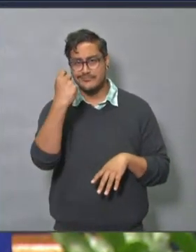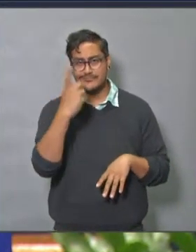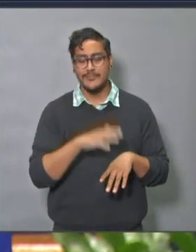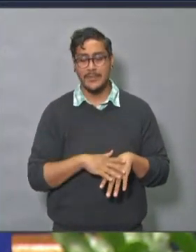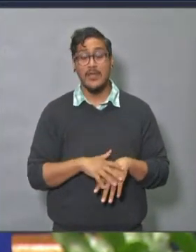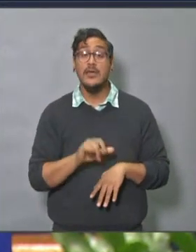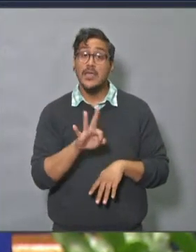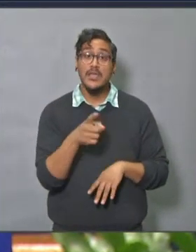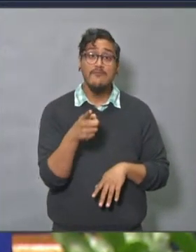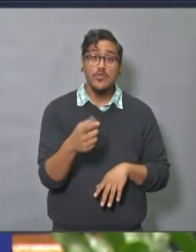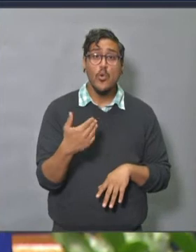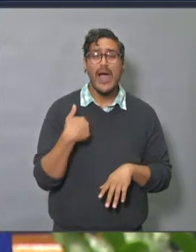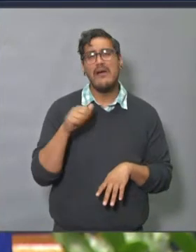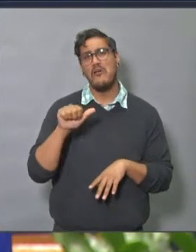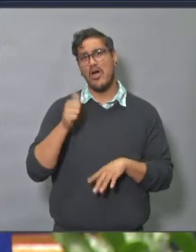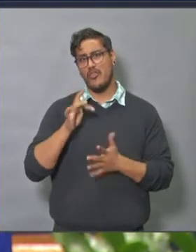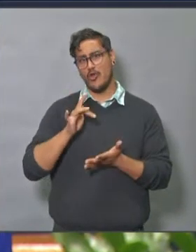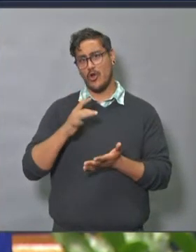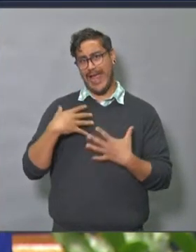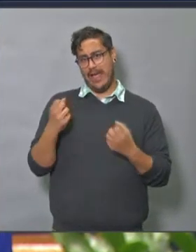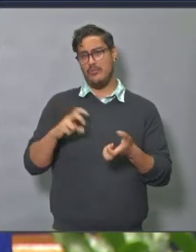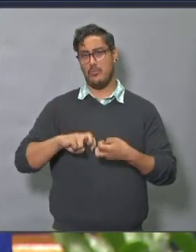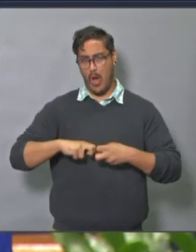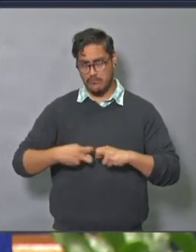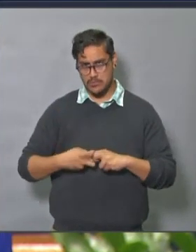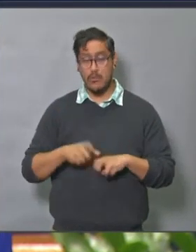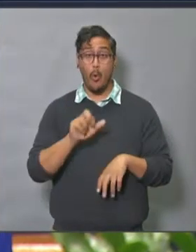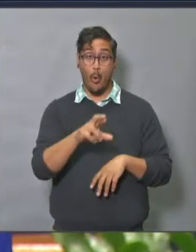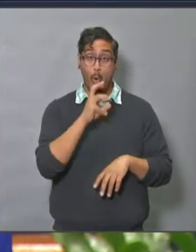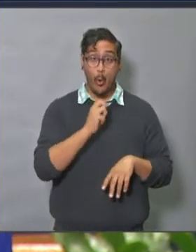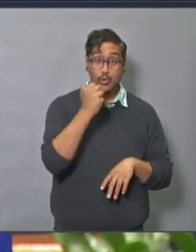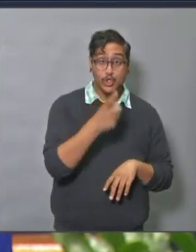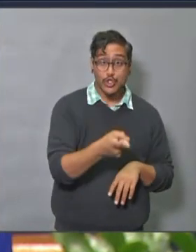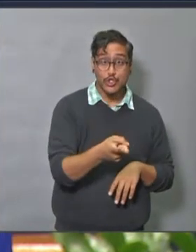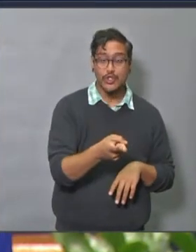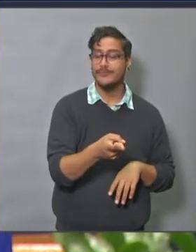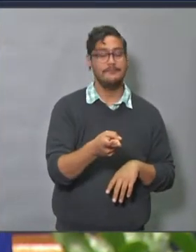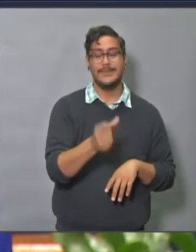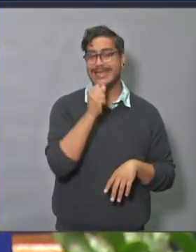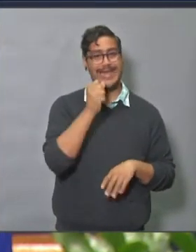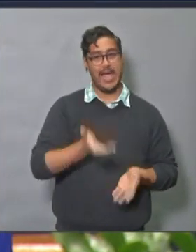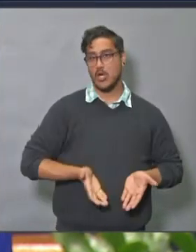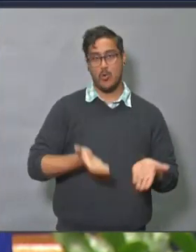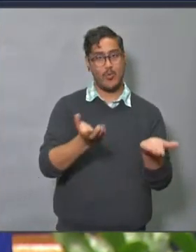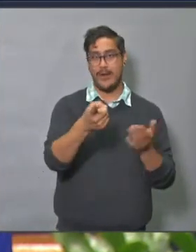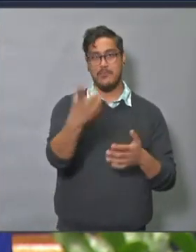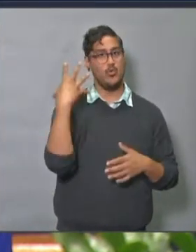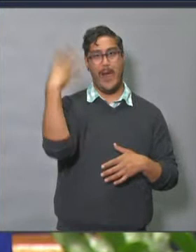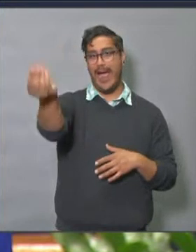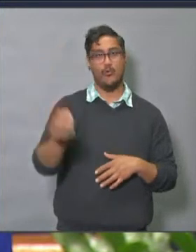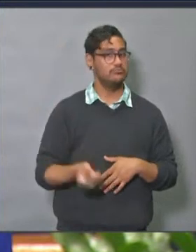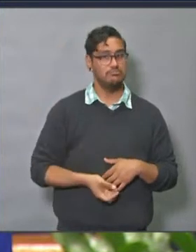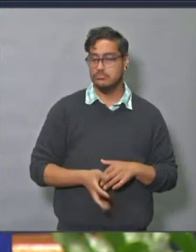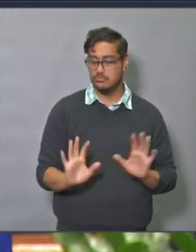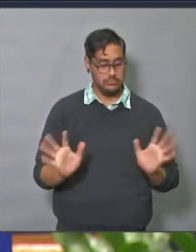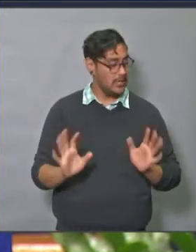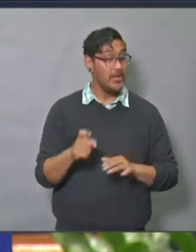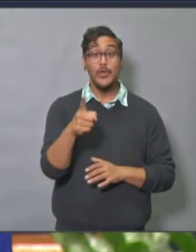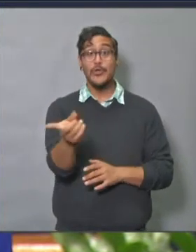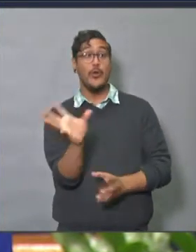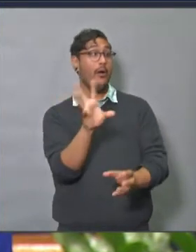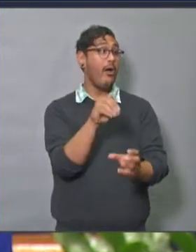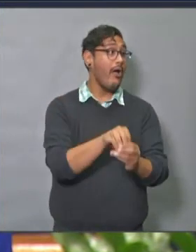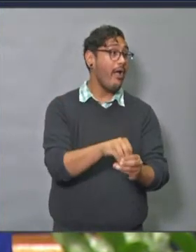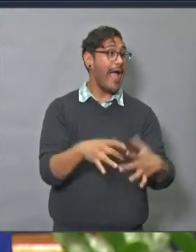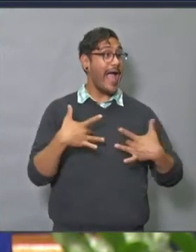underlying health conditions and for people who are older, we do not recommend that you go out and that you partake in a lot of different activities.